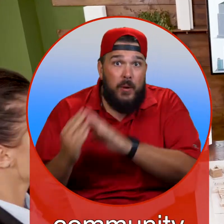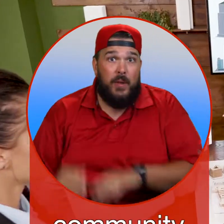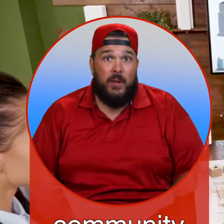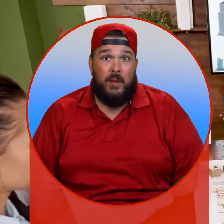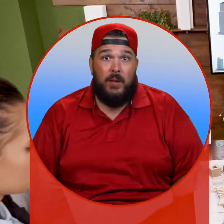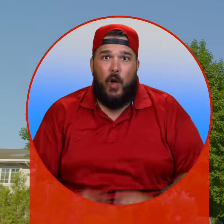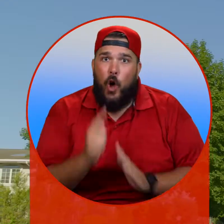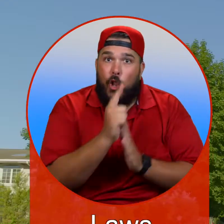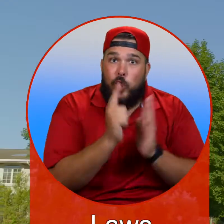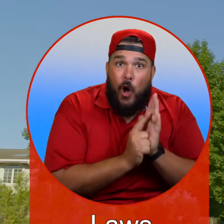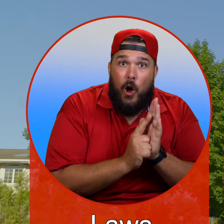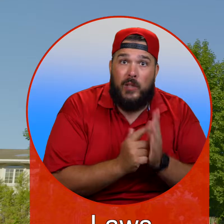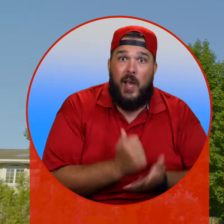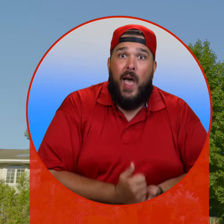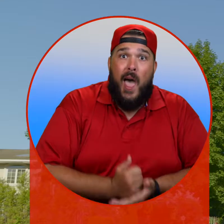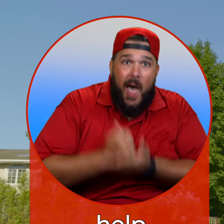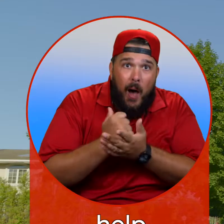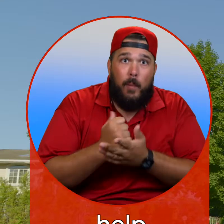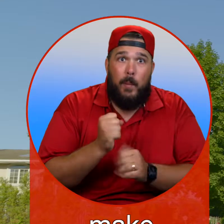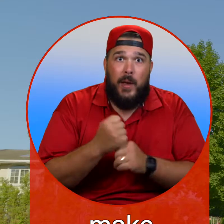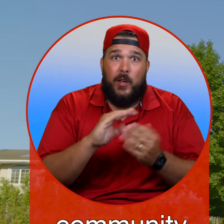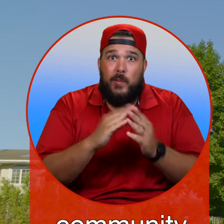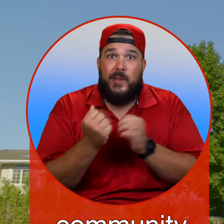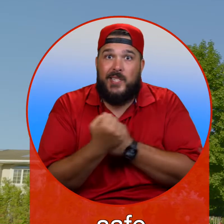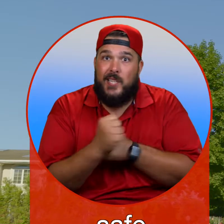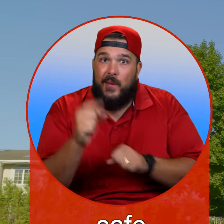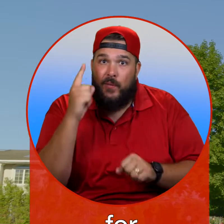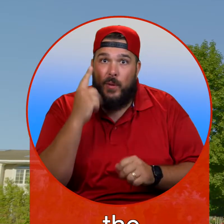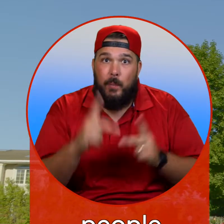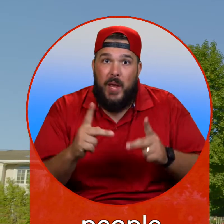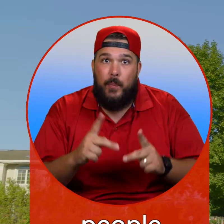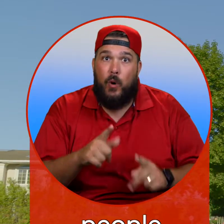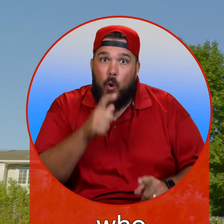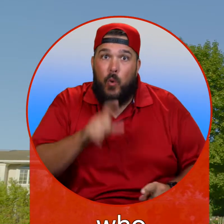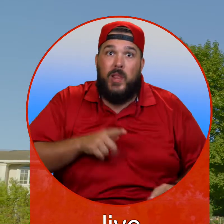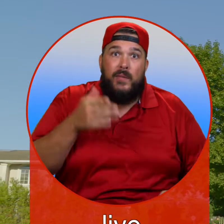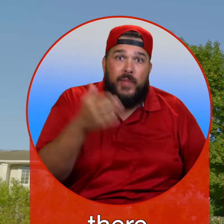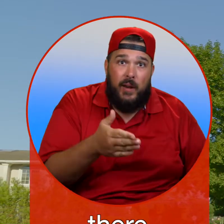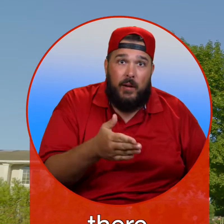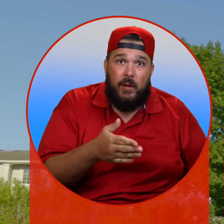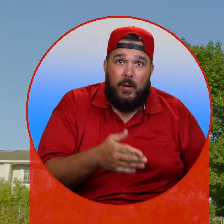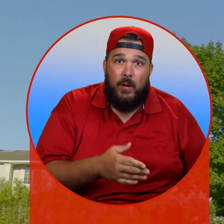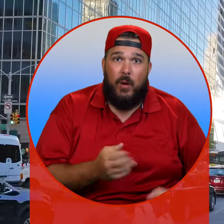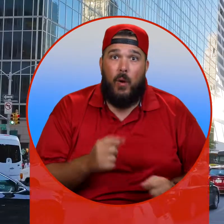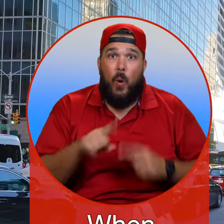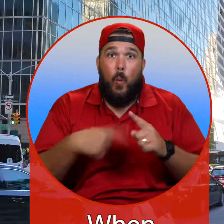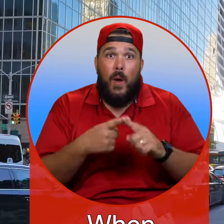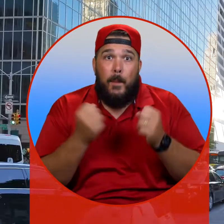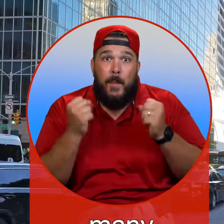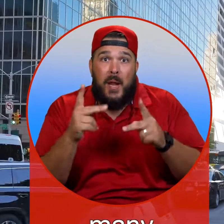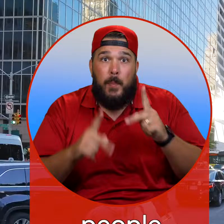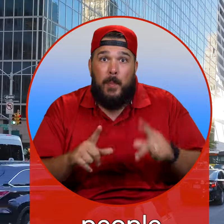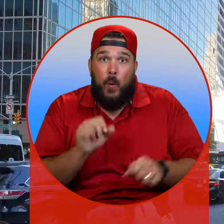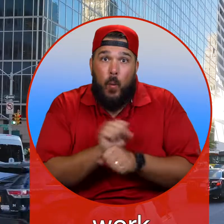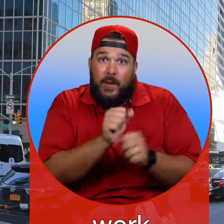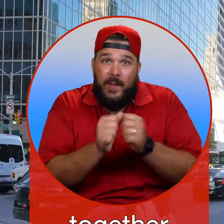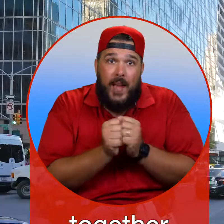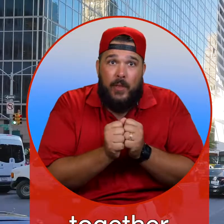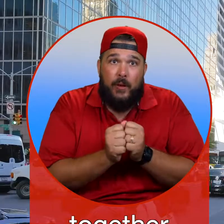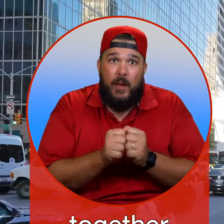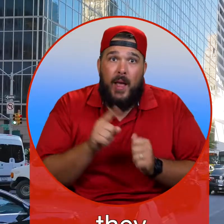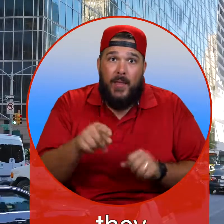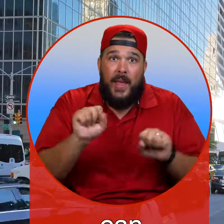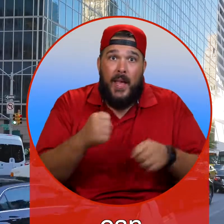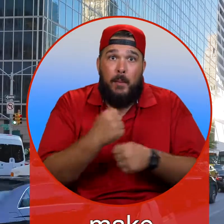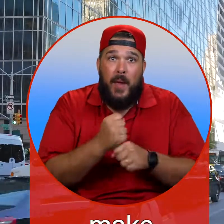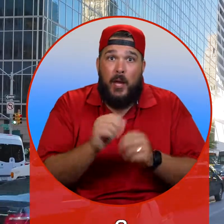the community. Laws help make a community safe for the people who live there. When many people work